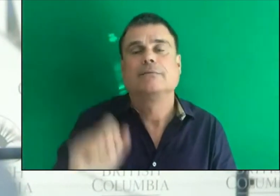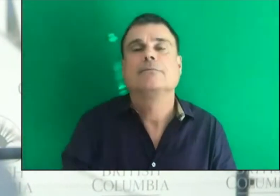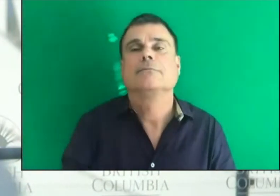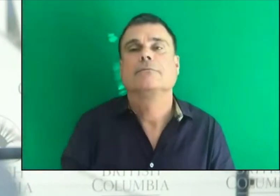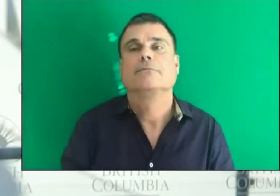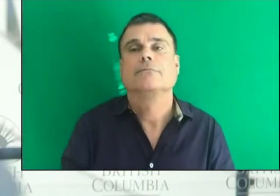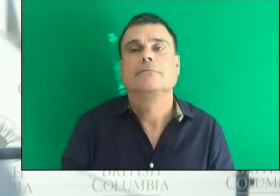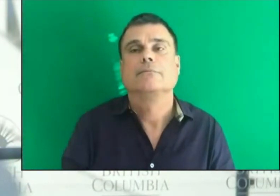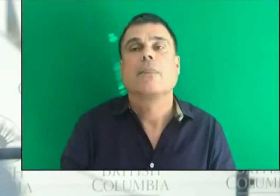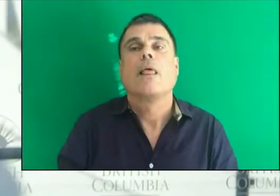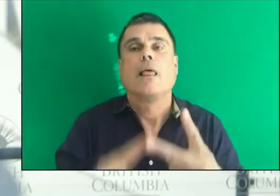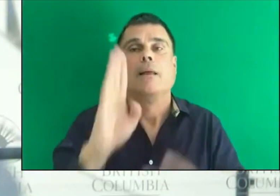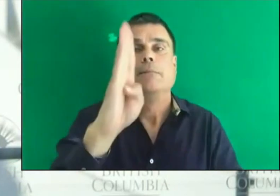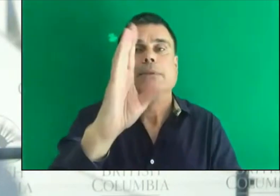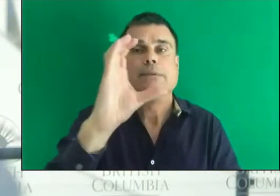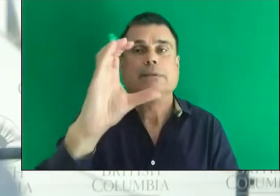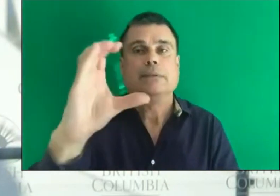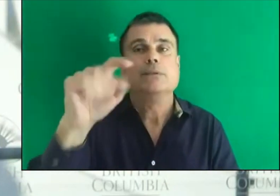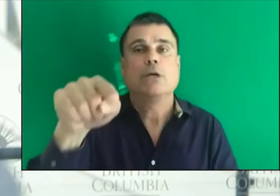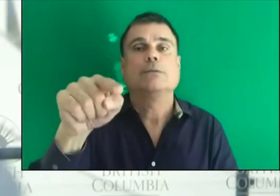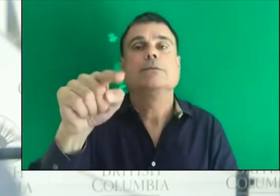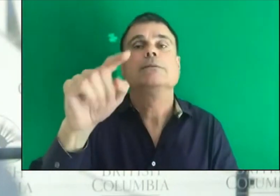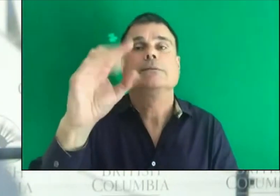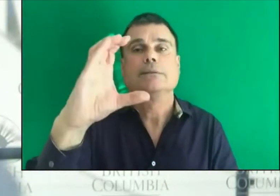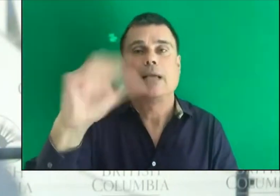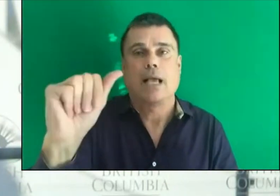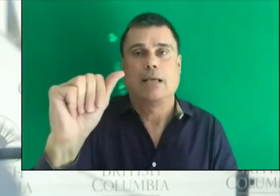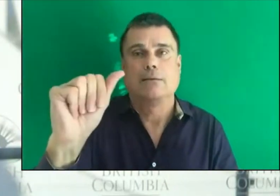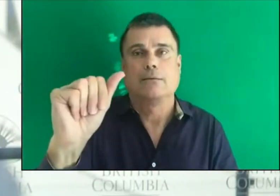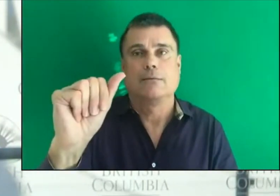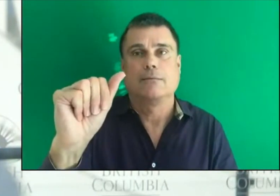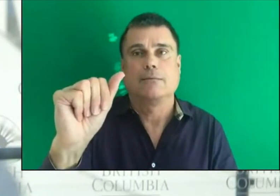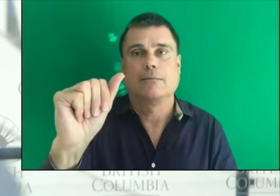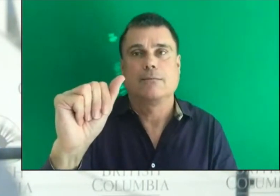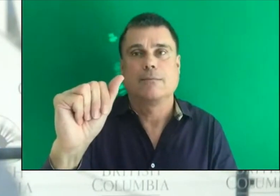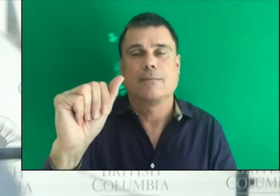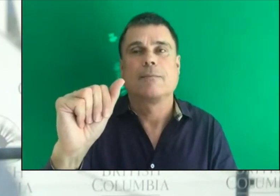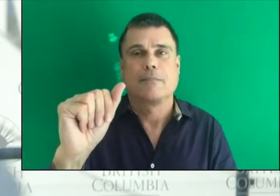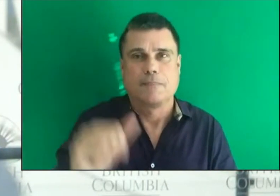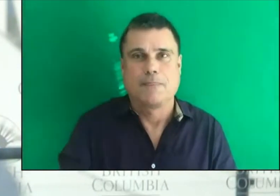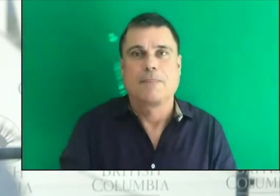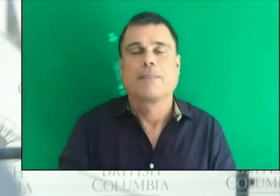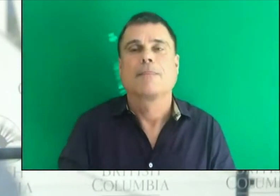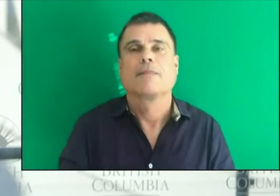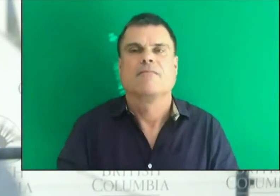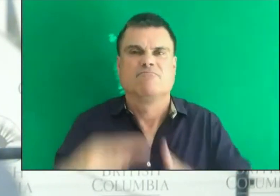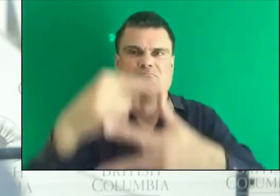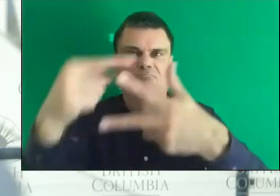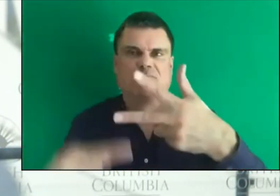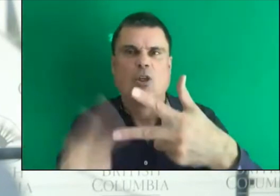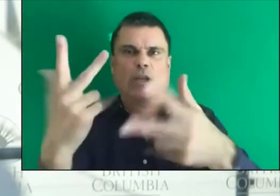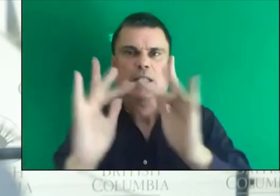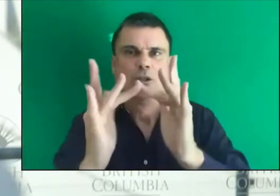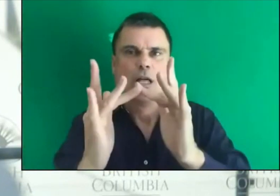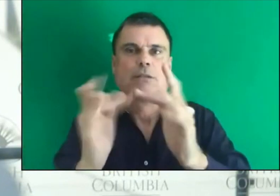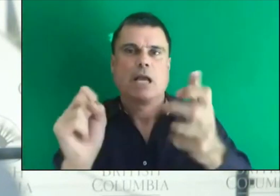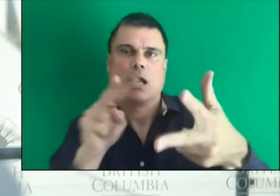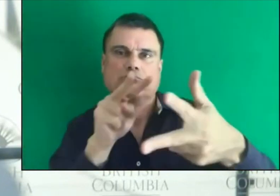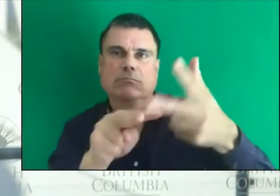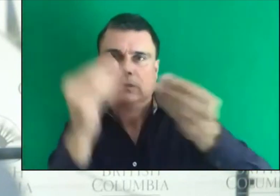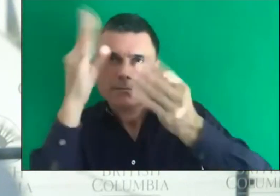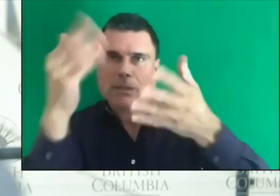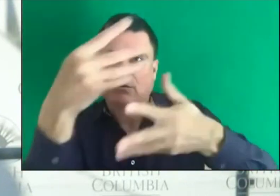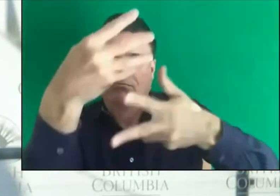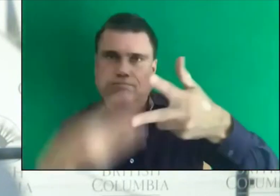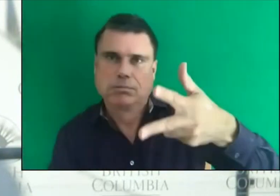which you can find at news.gov.bc.ca. For medical guidance on protecting families and communities, and for access to provincial guidance